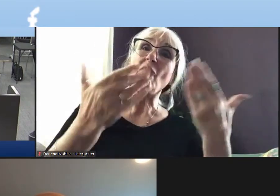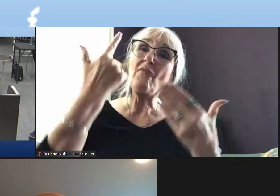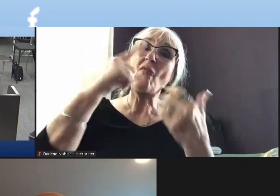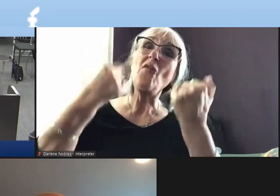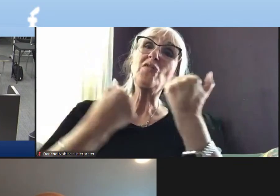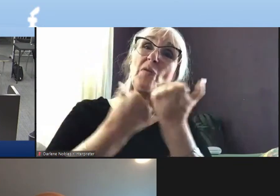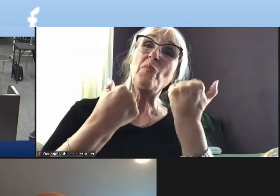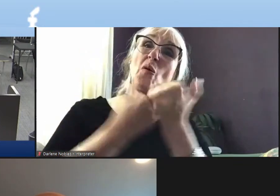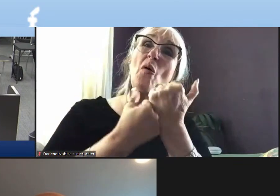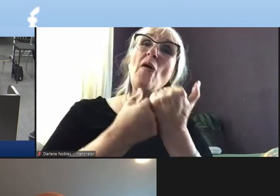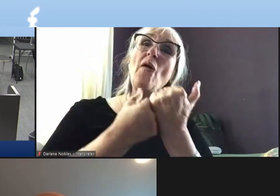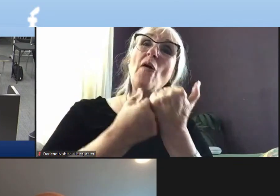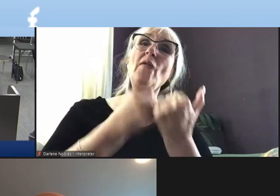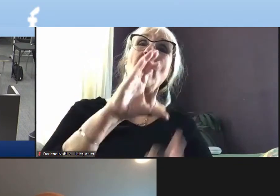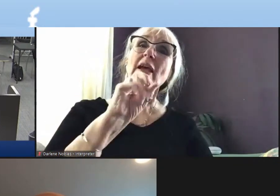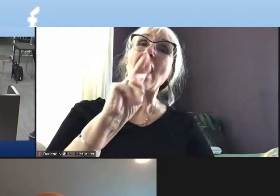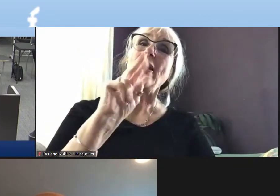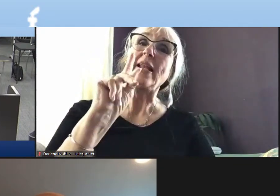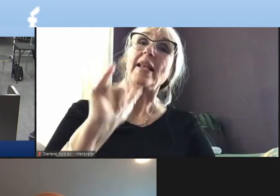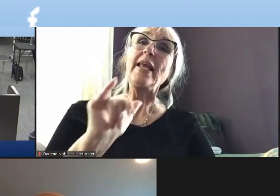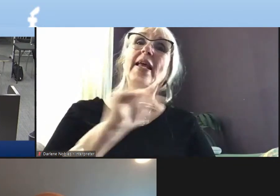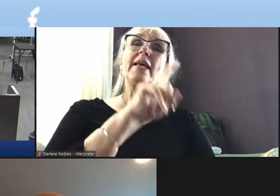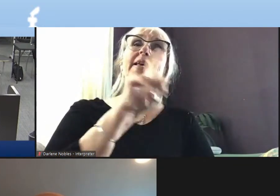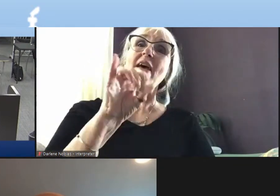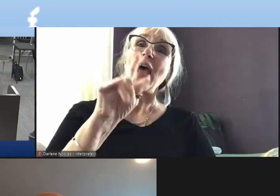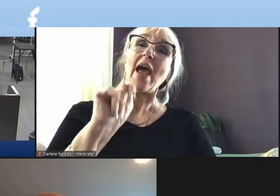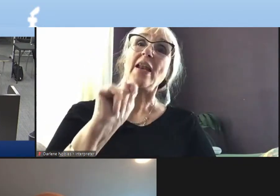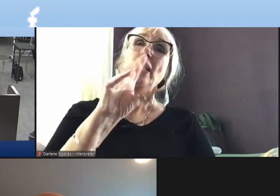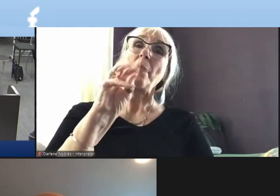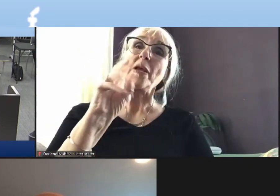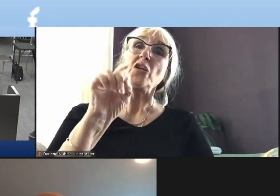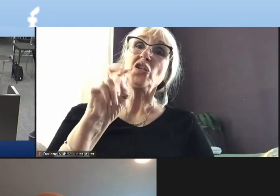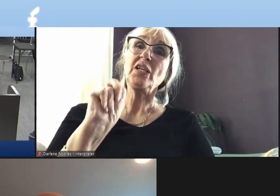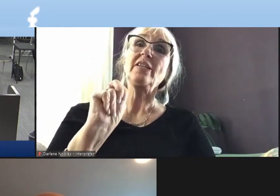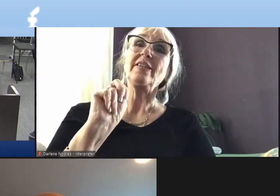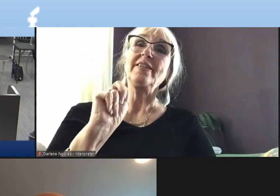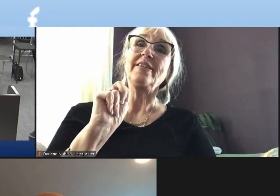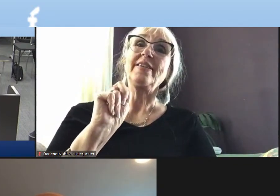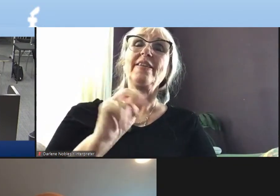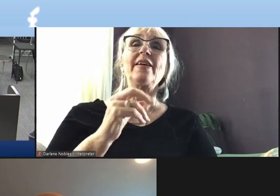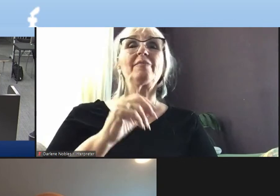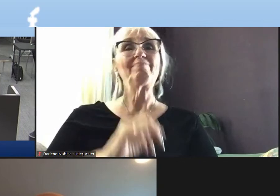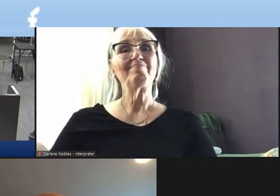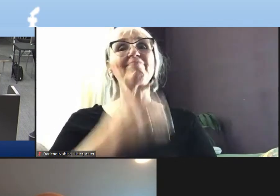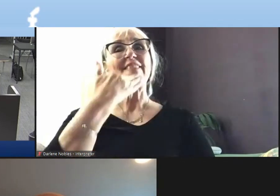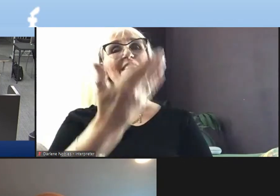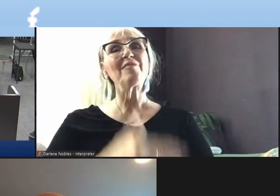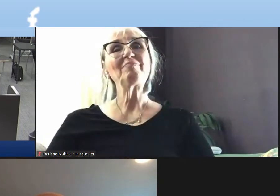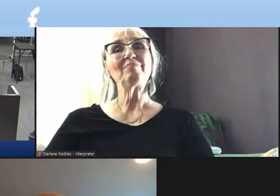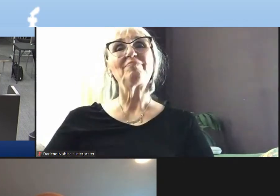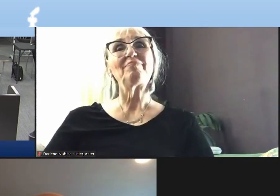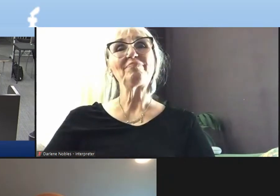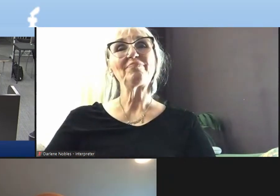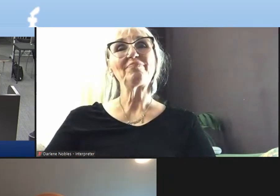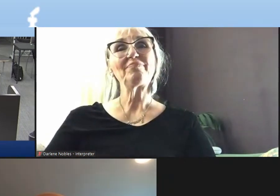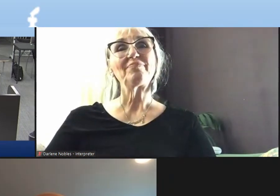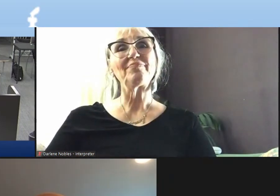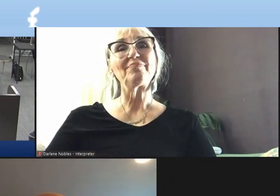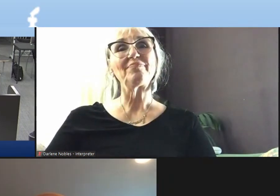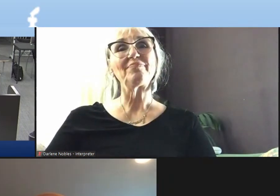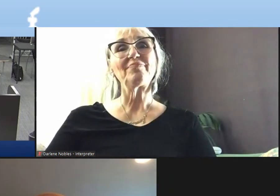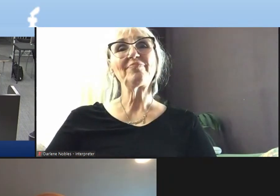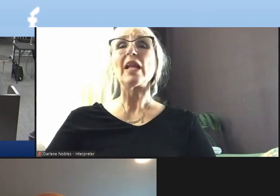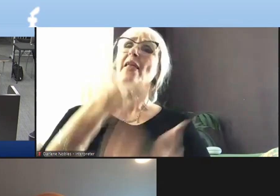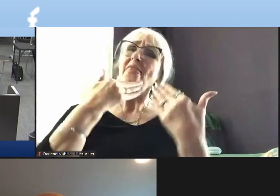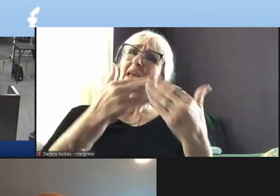county, from Texas Veterans Commission, and all of our community. And we just want to say thank you. Absolutely. Thanks to each one of y'all. We couldn't do this without y'all's